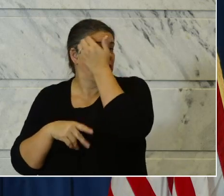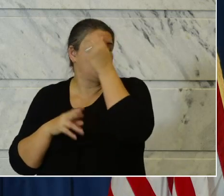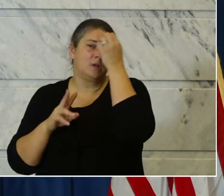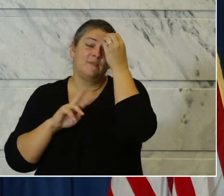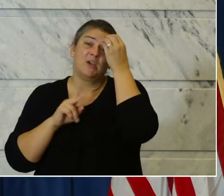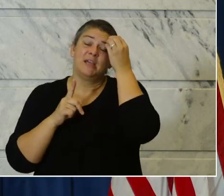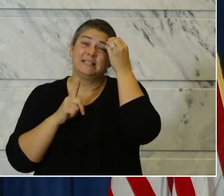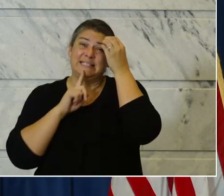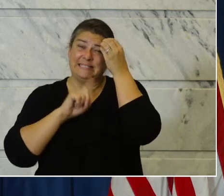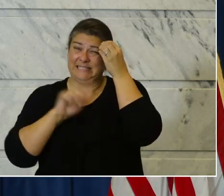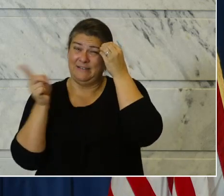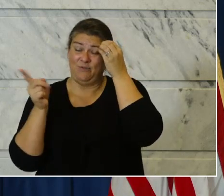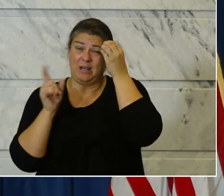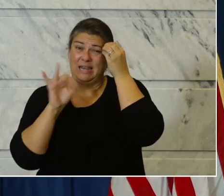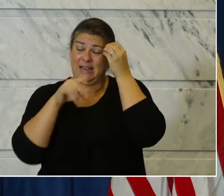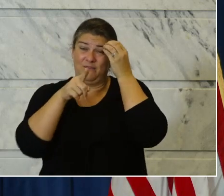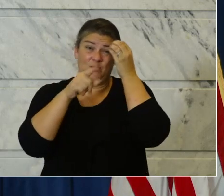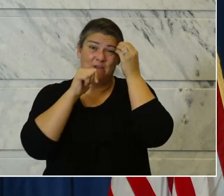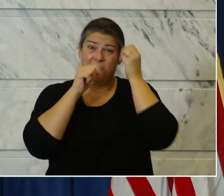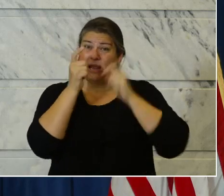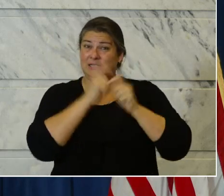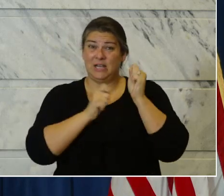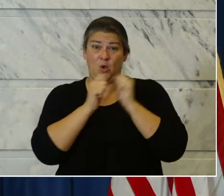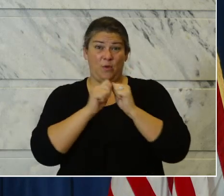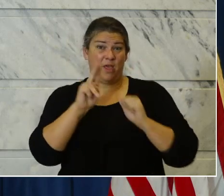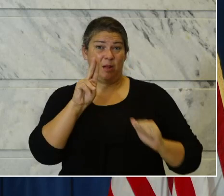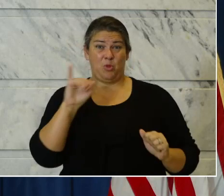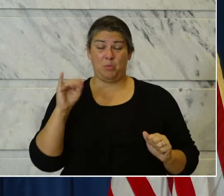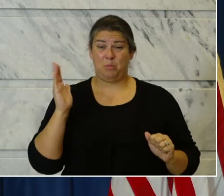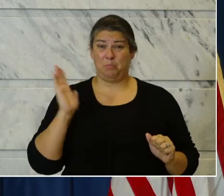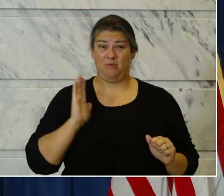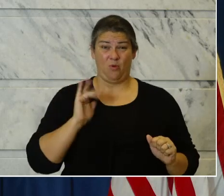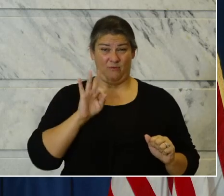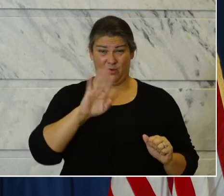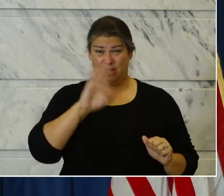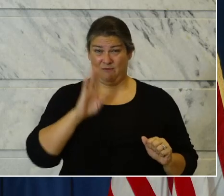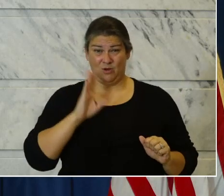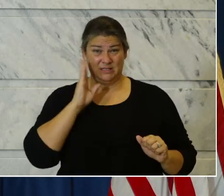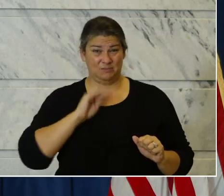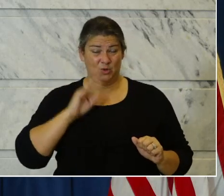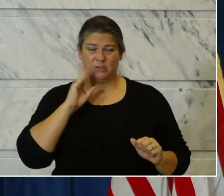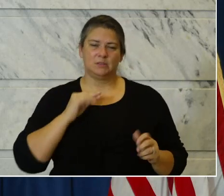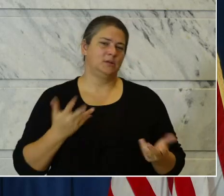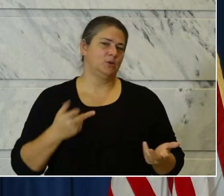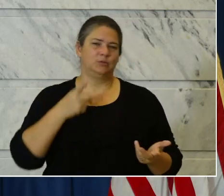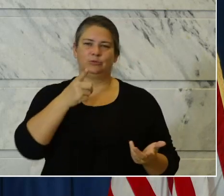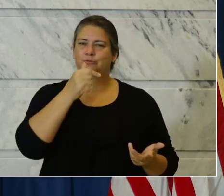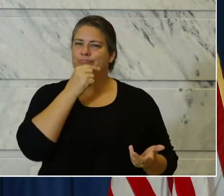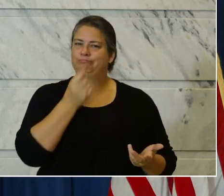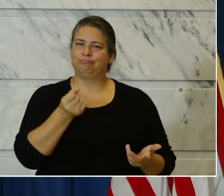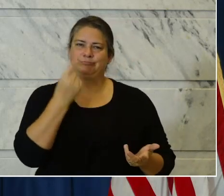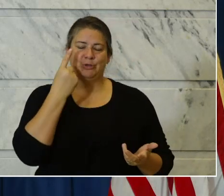very different, and if you haven't dealt with unemployment before, you would not probably